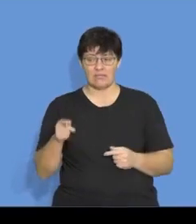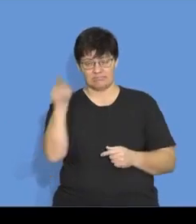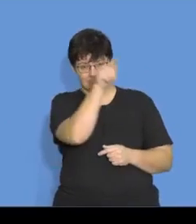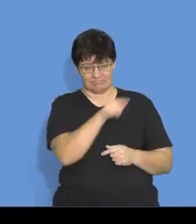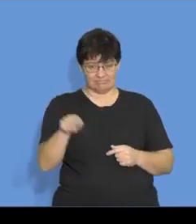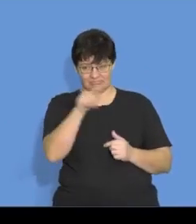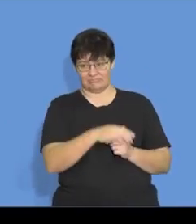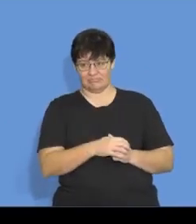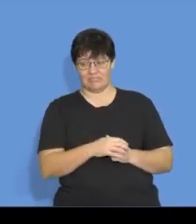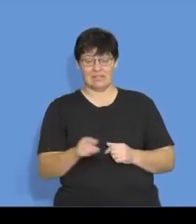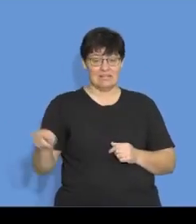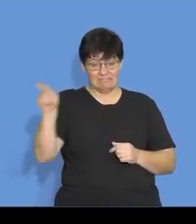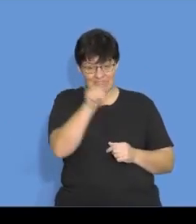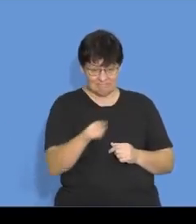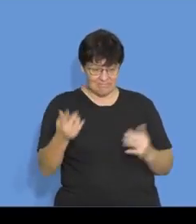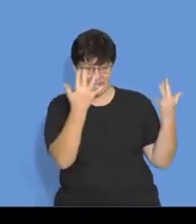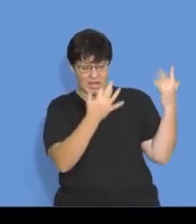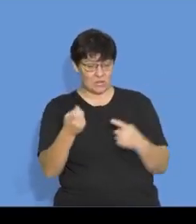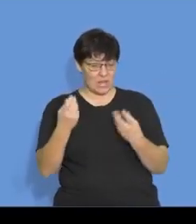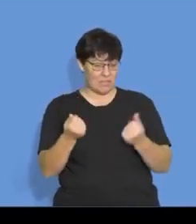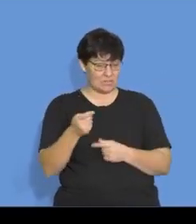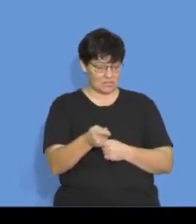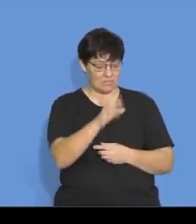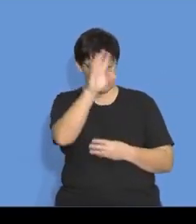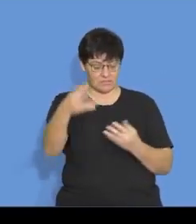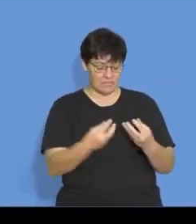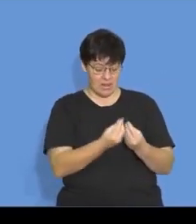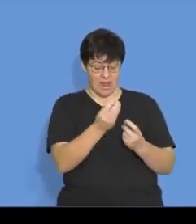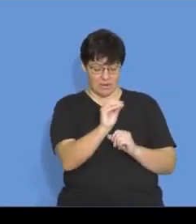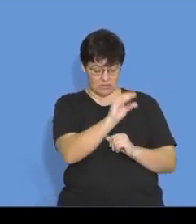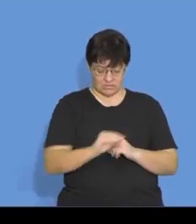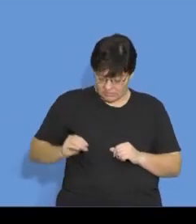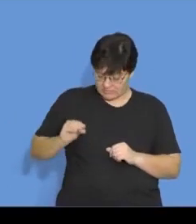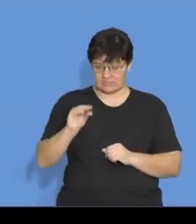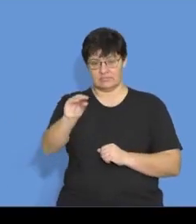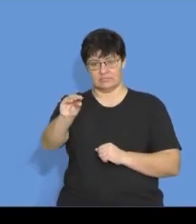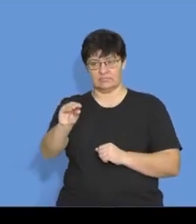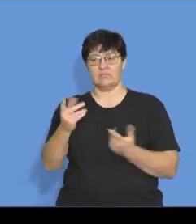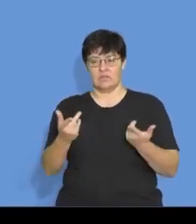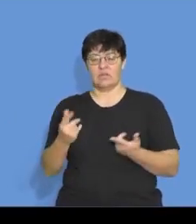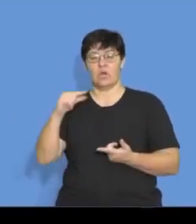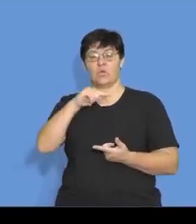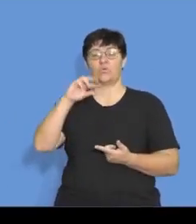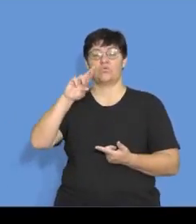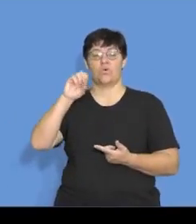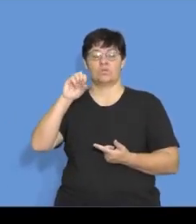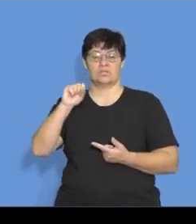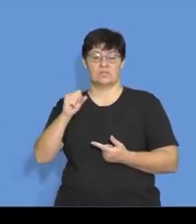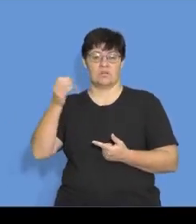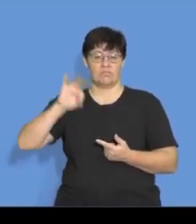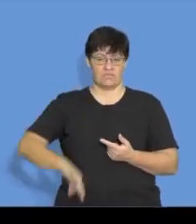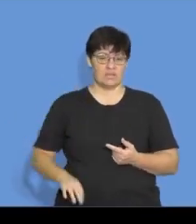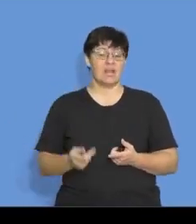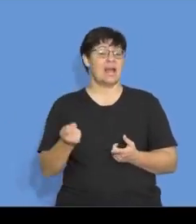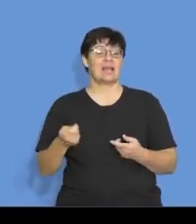This calculated figure I will slot into my calculation of my gross profit, namely sales less cost